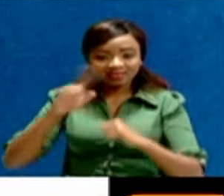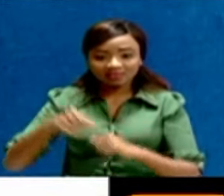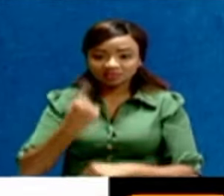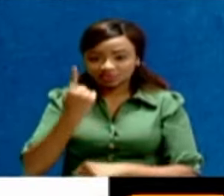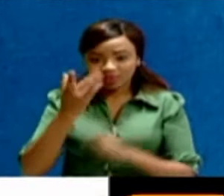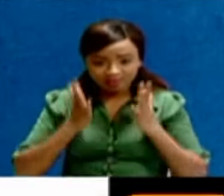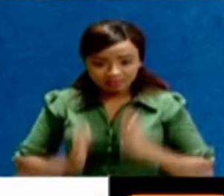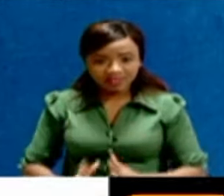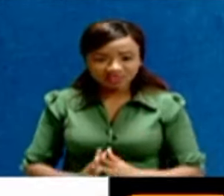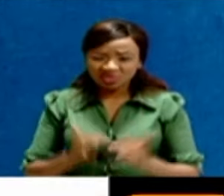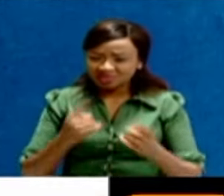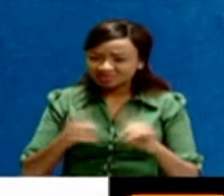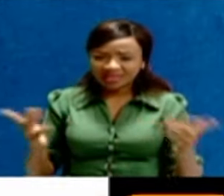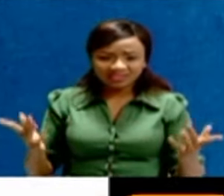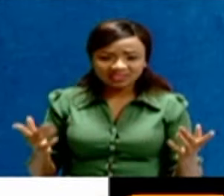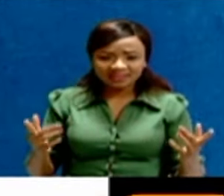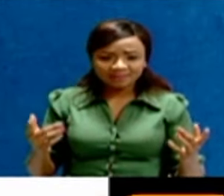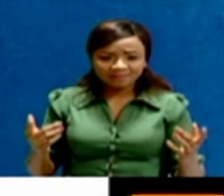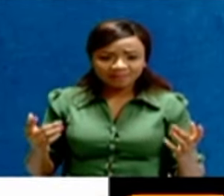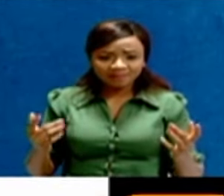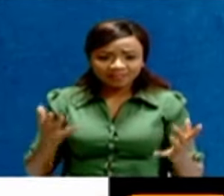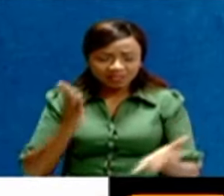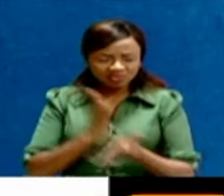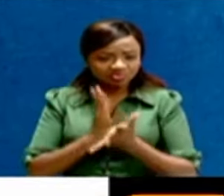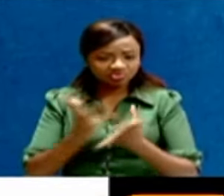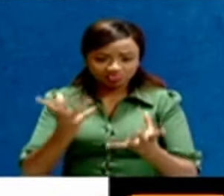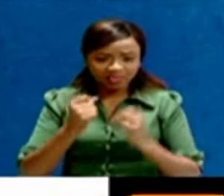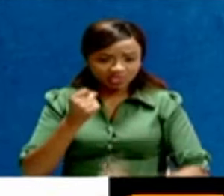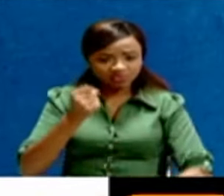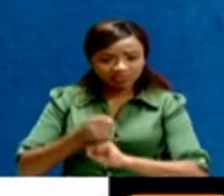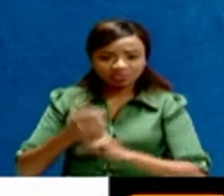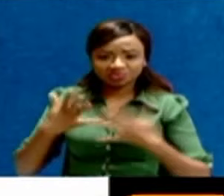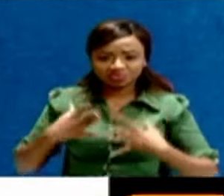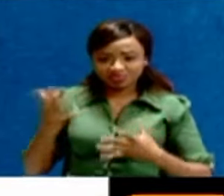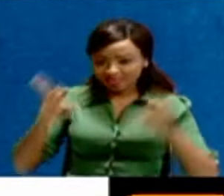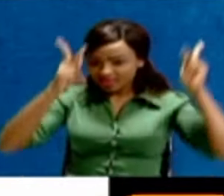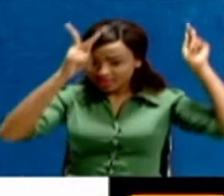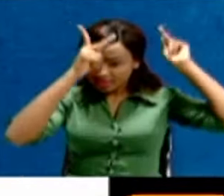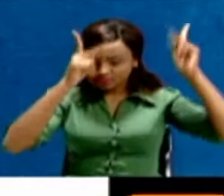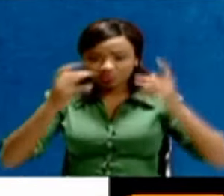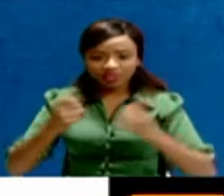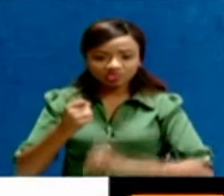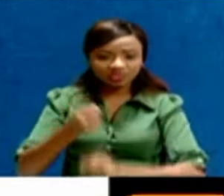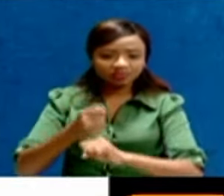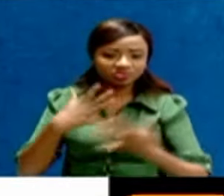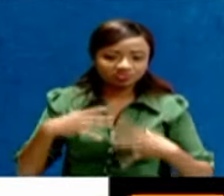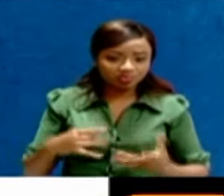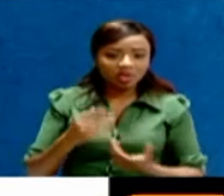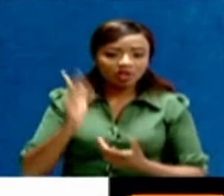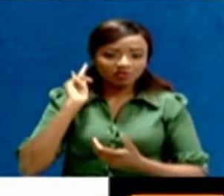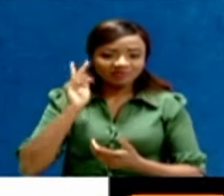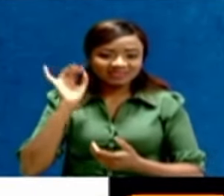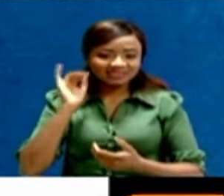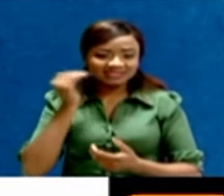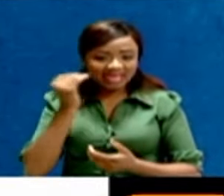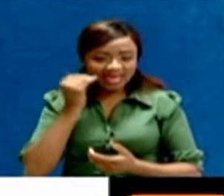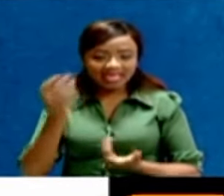per person. But surely, we need to assist the people of Kakamega. We need to assist the people of